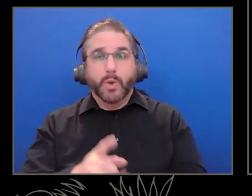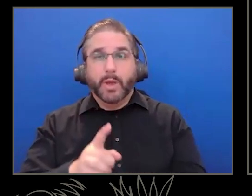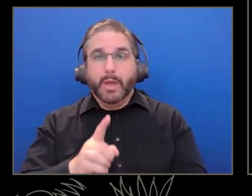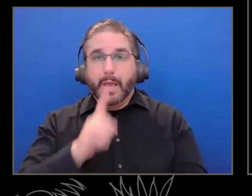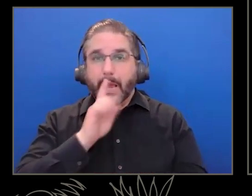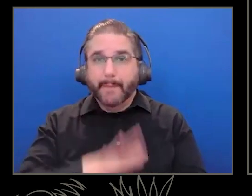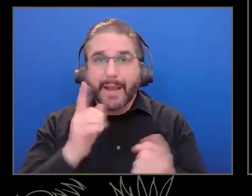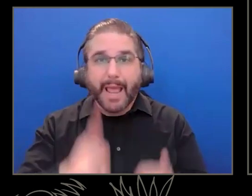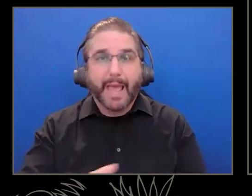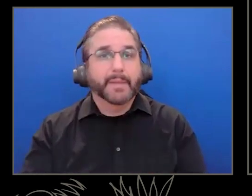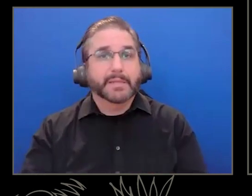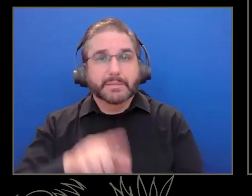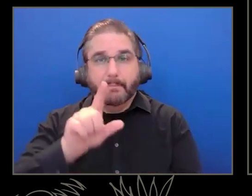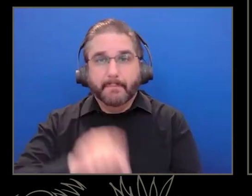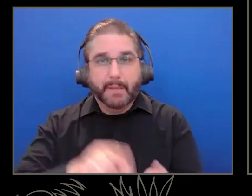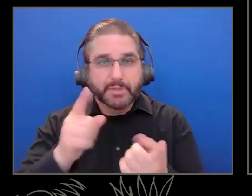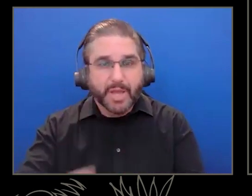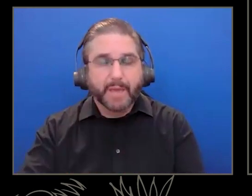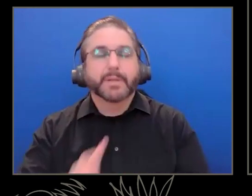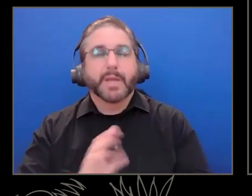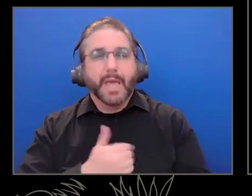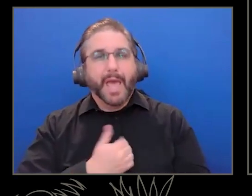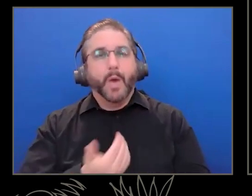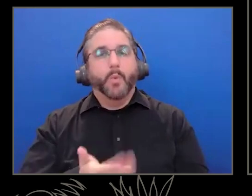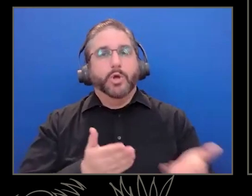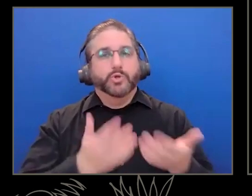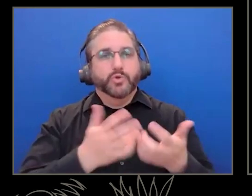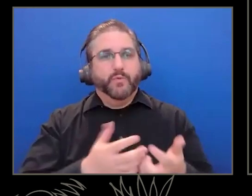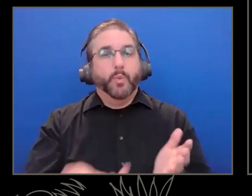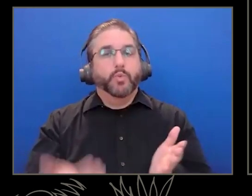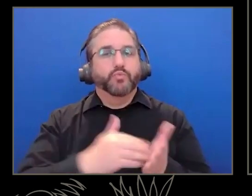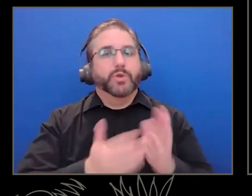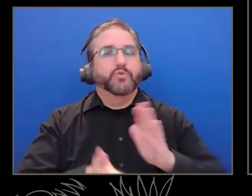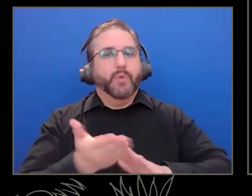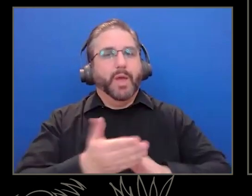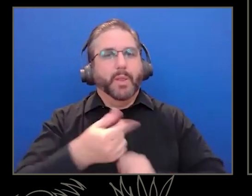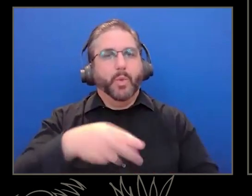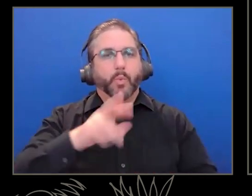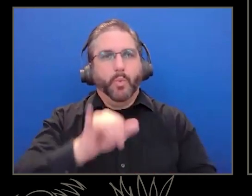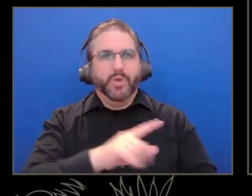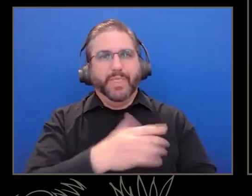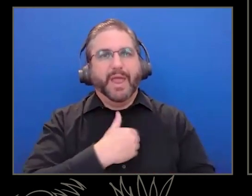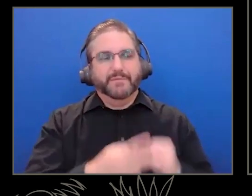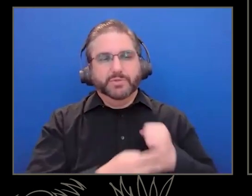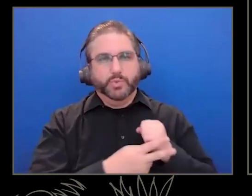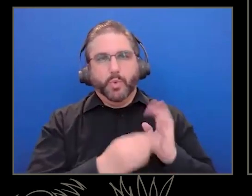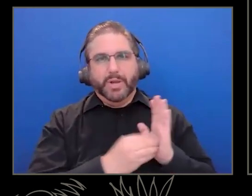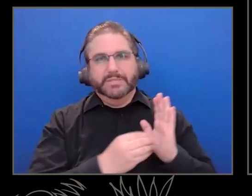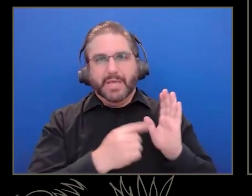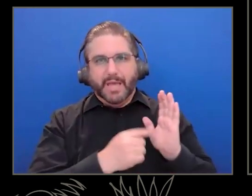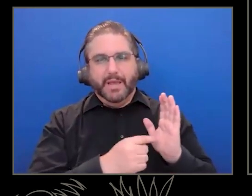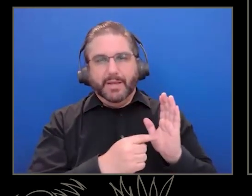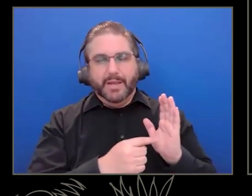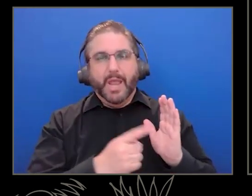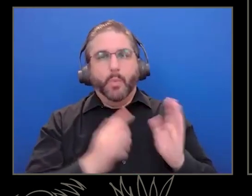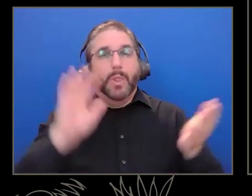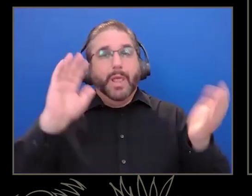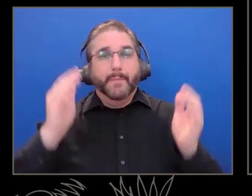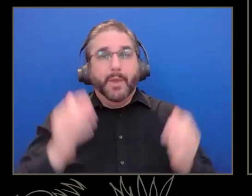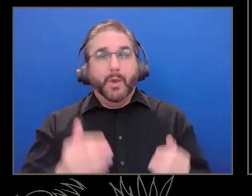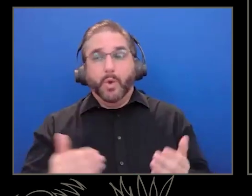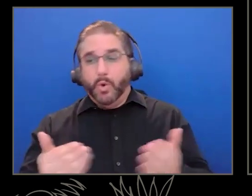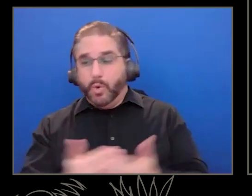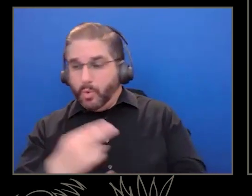will rerun all of those queries it stored and compare the new hashes against the old